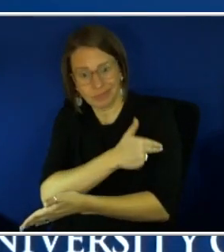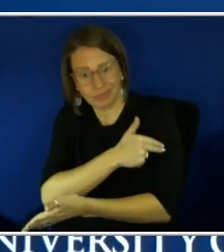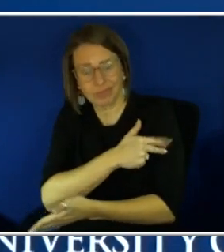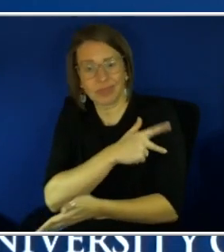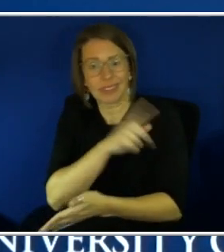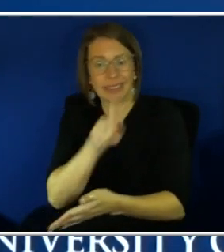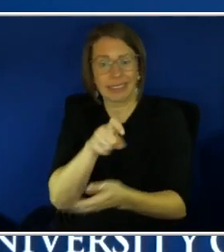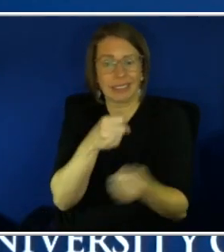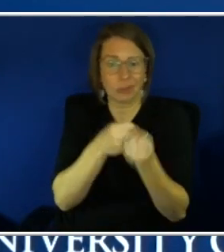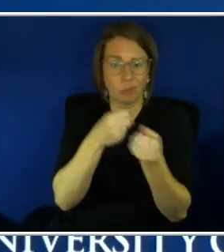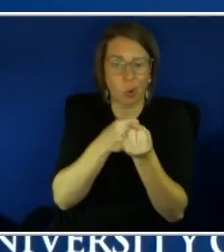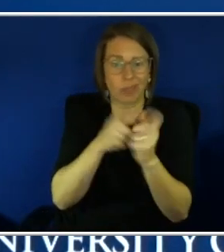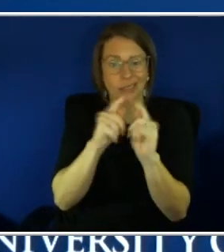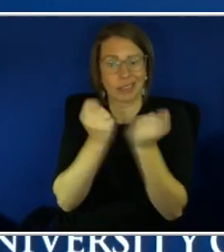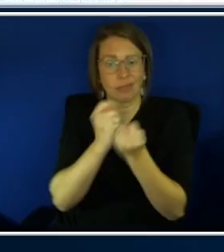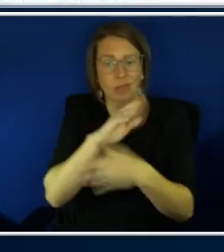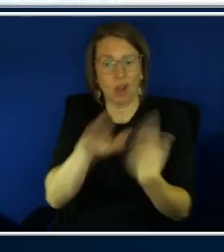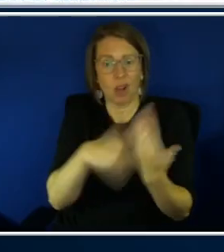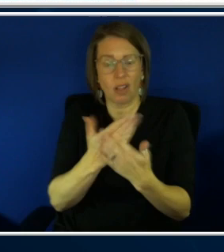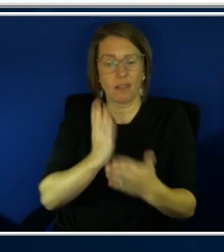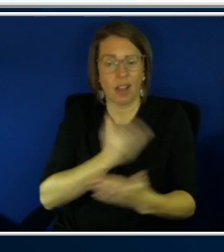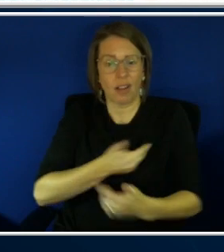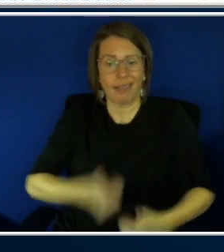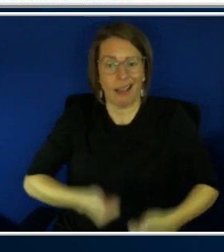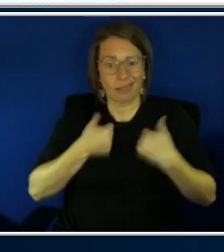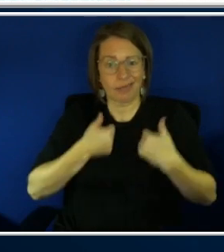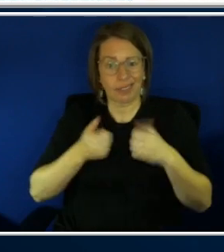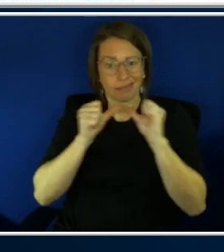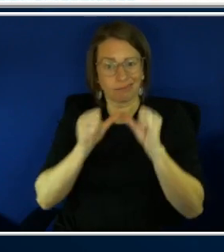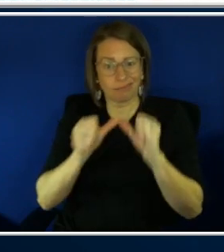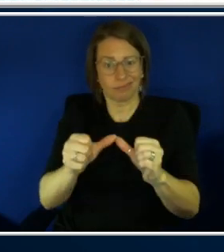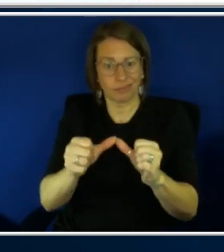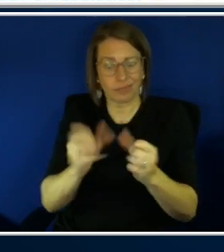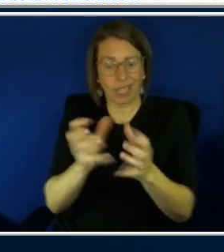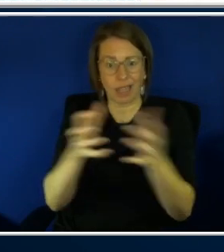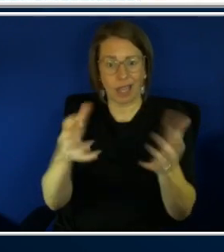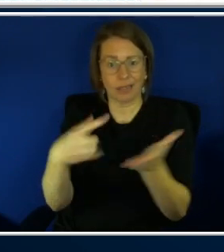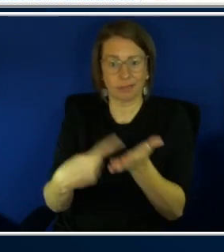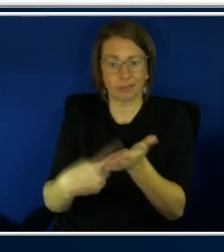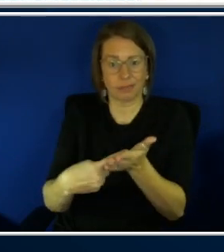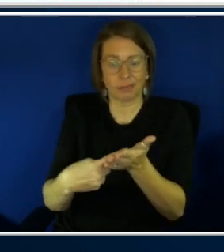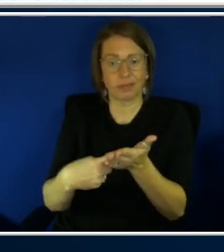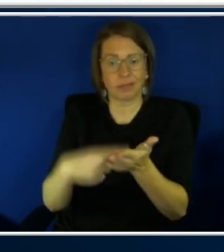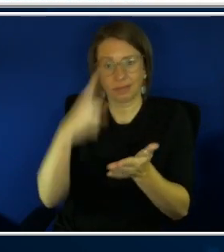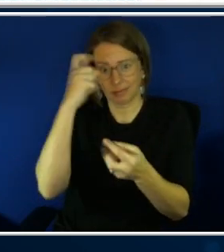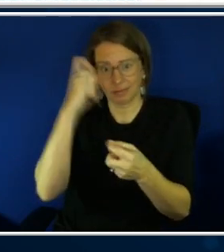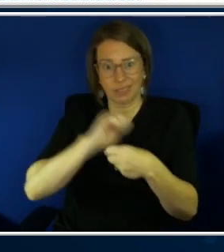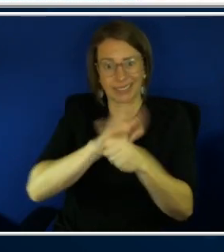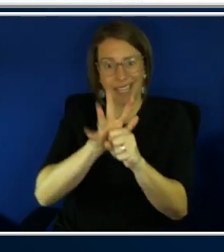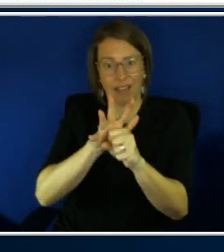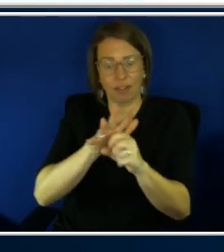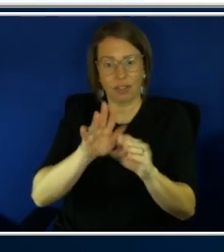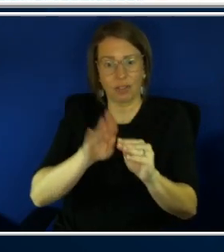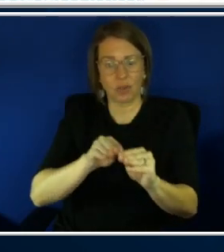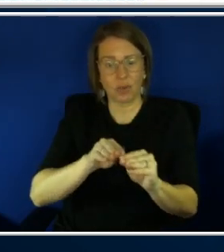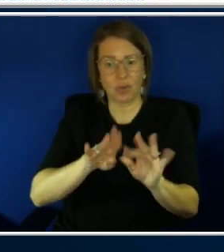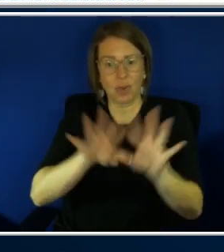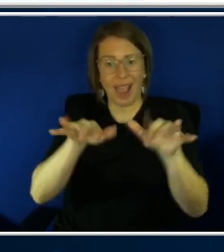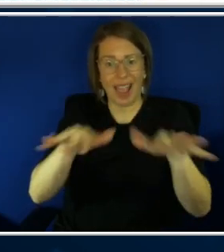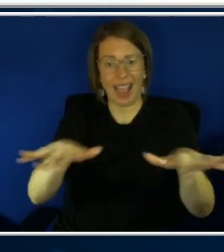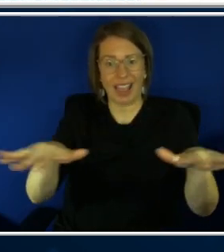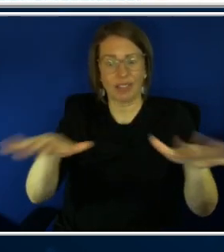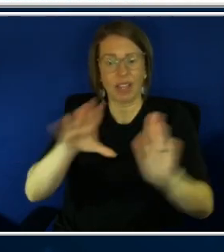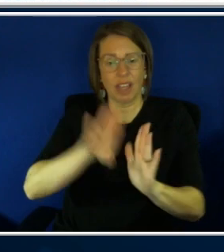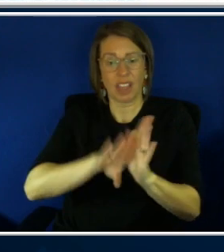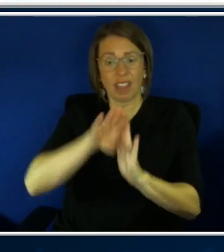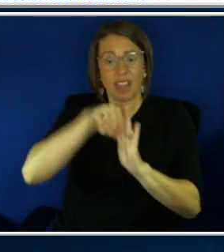all of our lives. All right, well, lots to discuss. The summer COVID wave is finally trending downward a little bit. You brought some